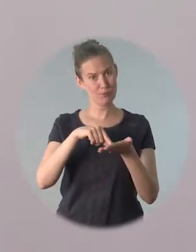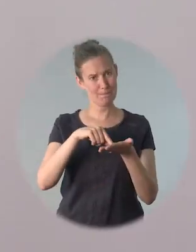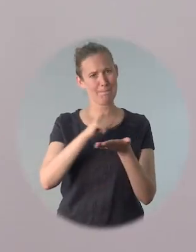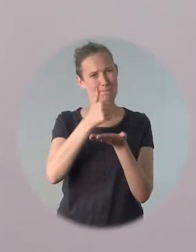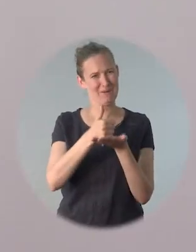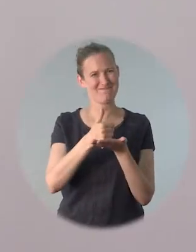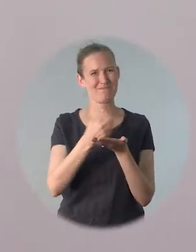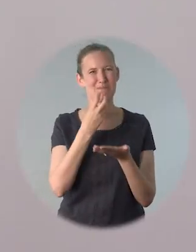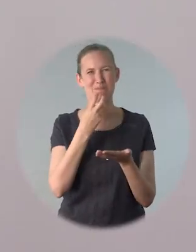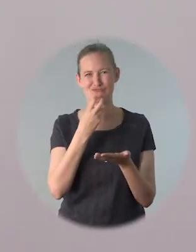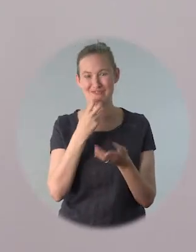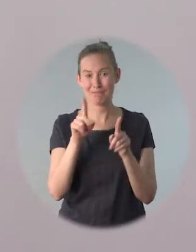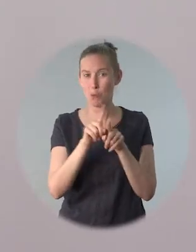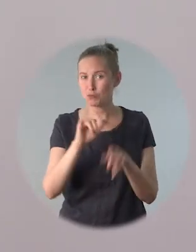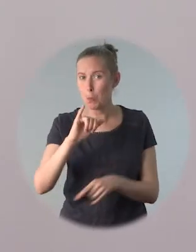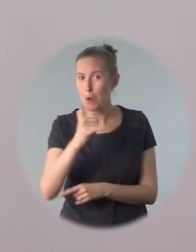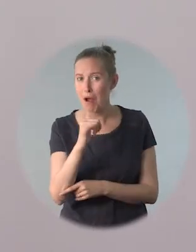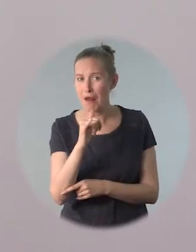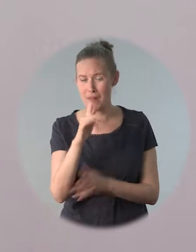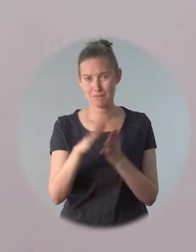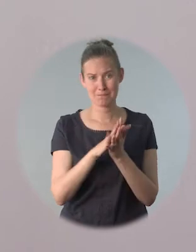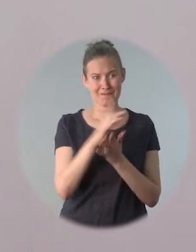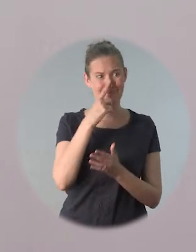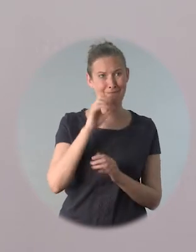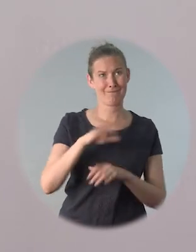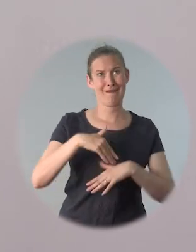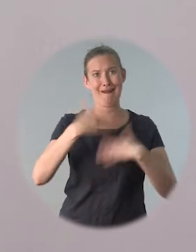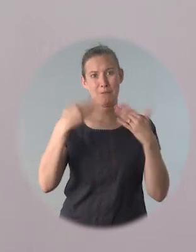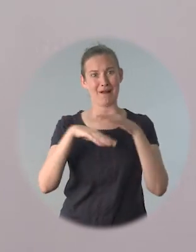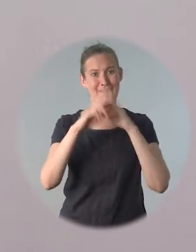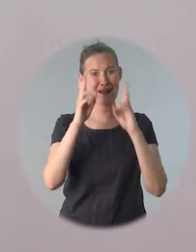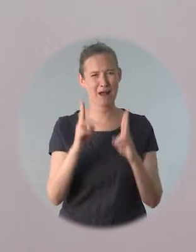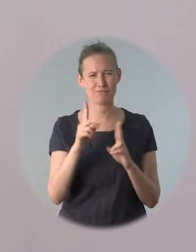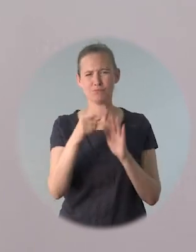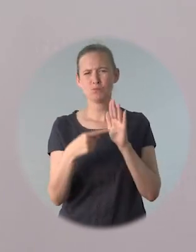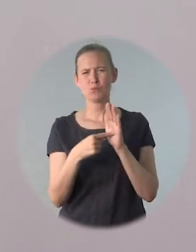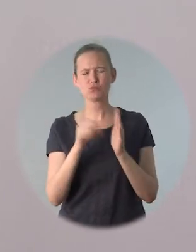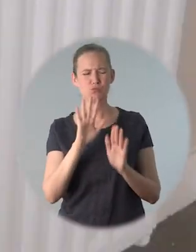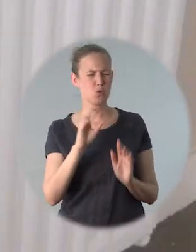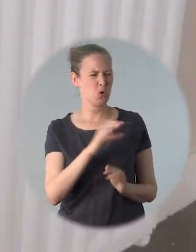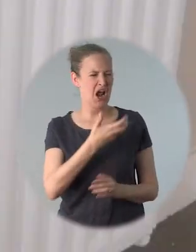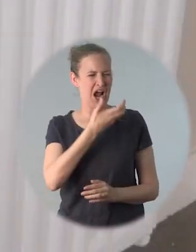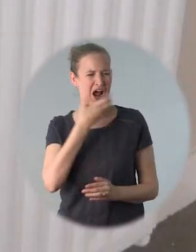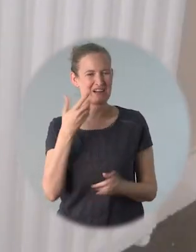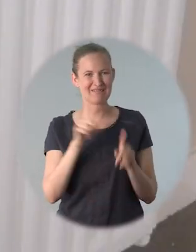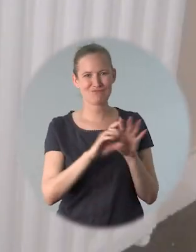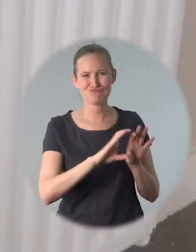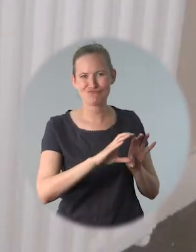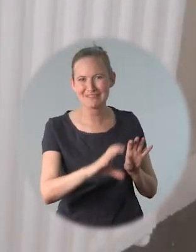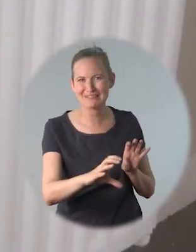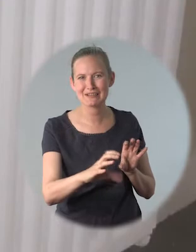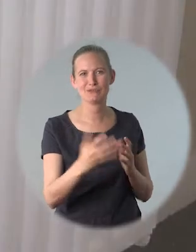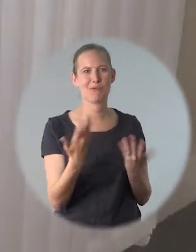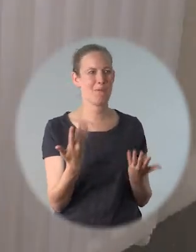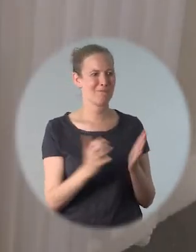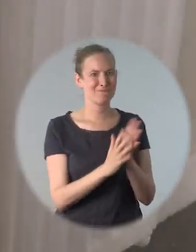battery operated and wireless so you can put it anywhere at all you like within your home. It's important though not to put it anywhere too